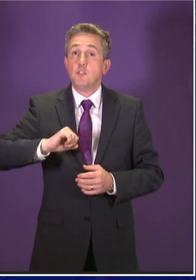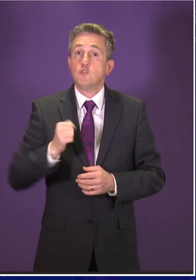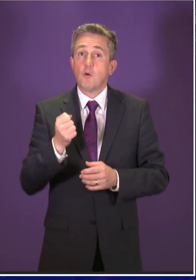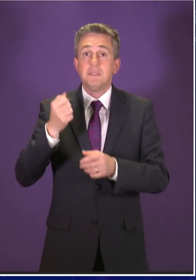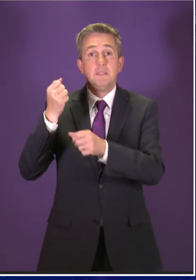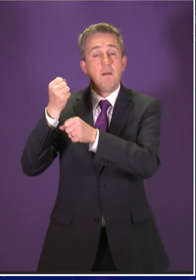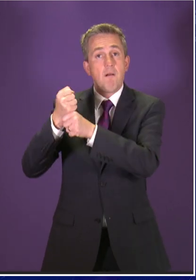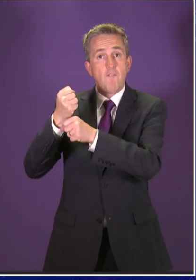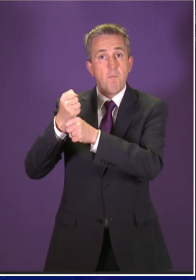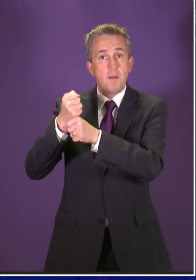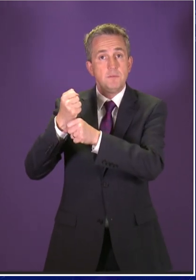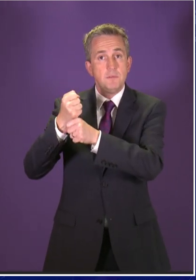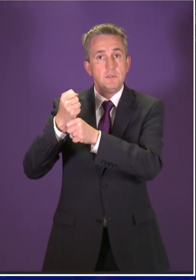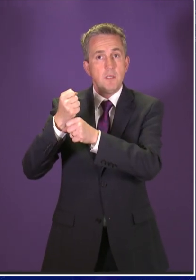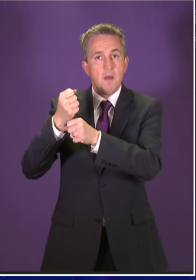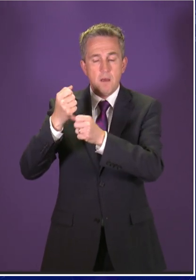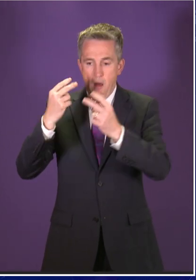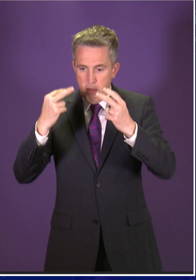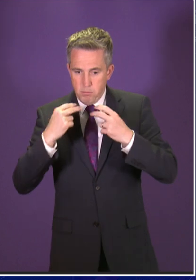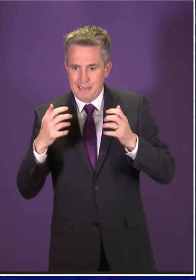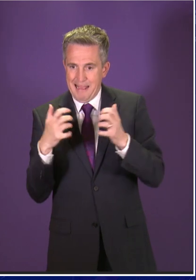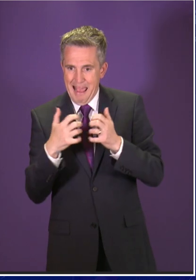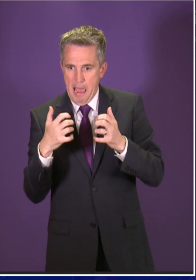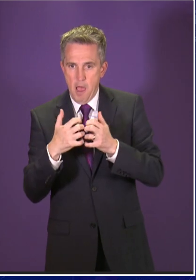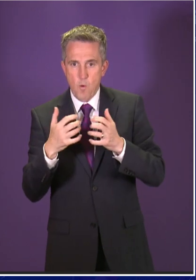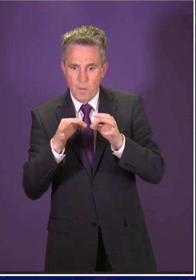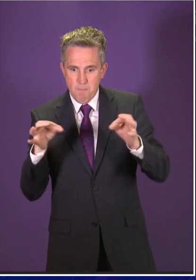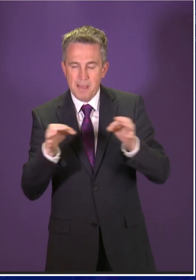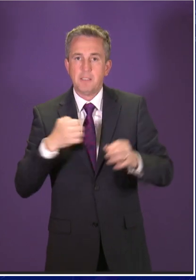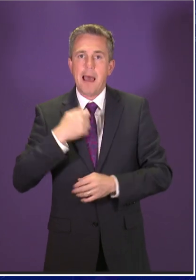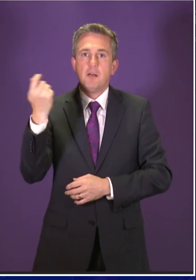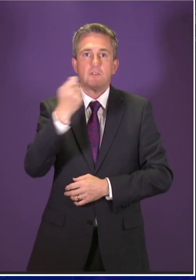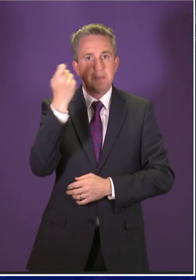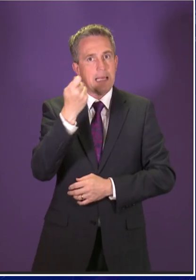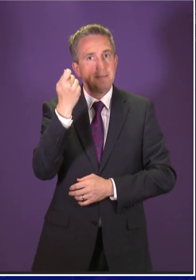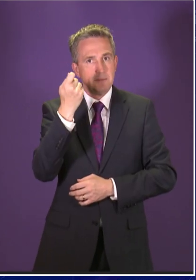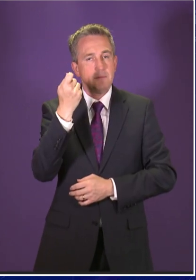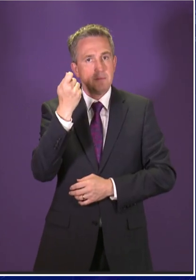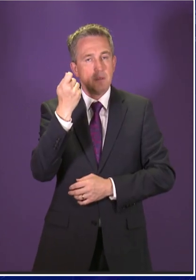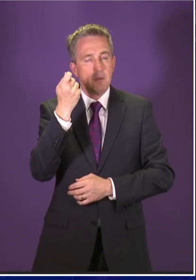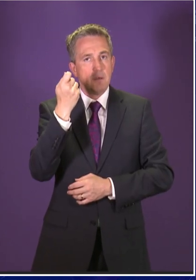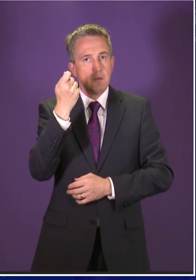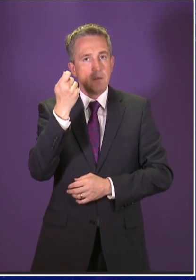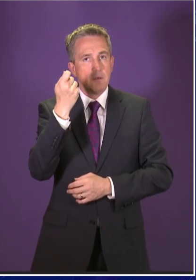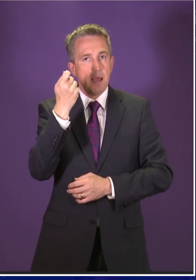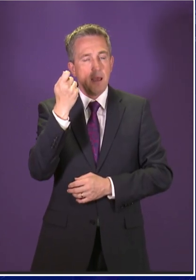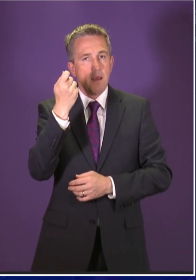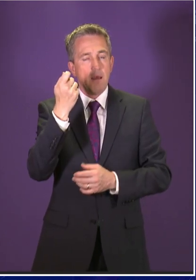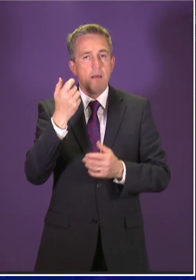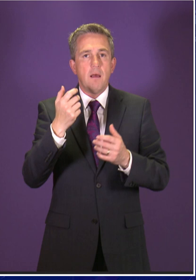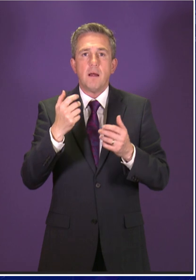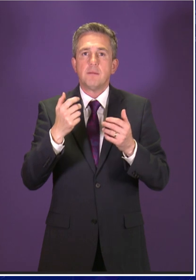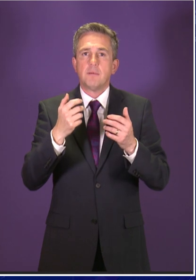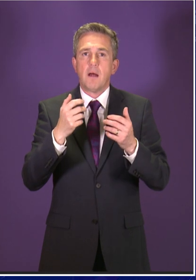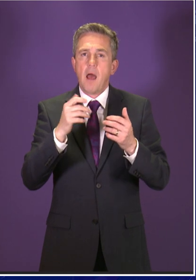Scottish Government and in how we judge our success as a country. And I would suggest that it starts to live